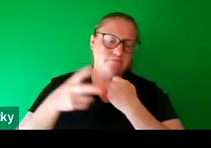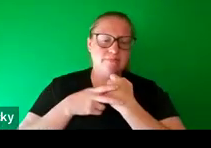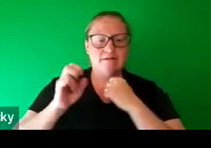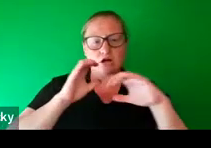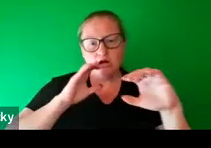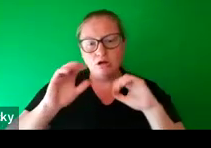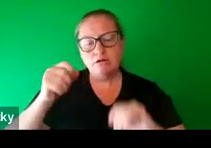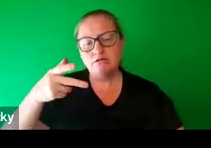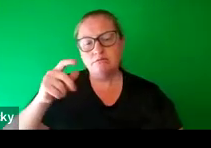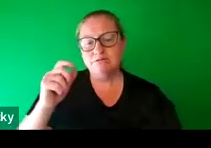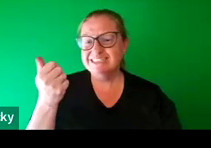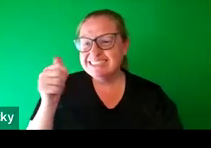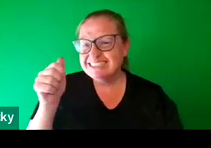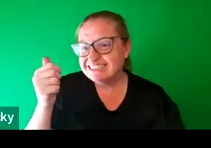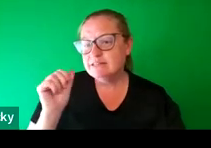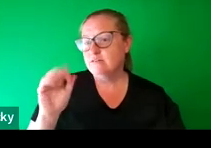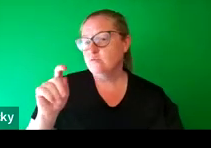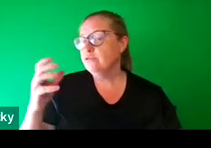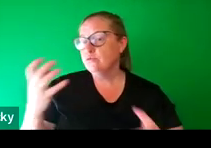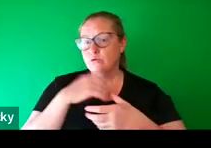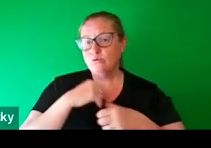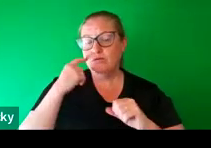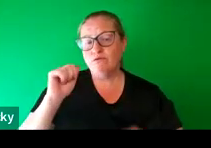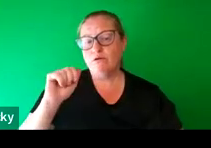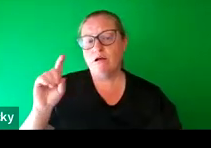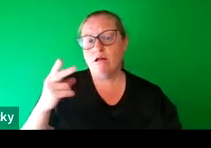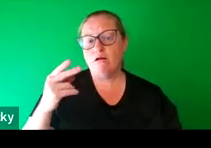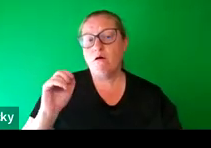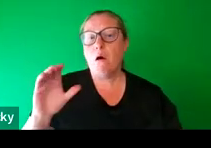for September 10th and then see if it needs to be incorporated in the ad hoc.